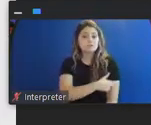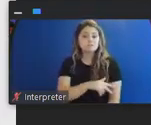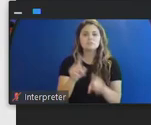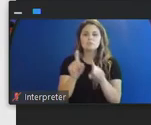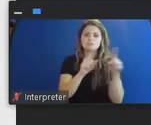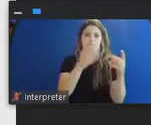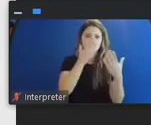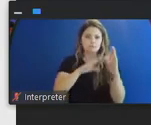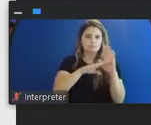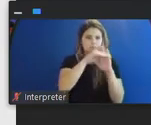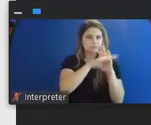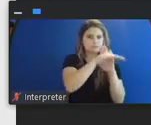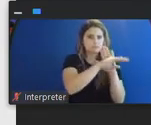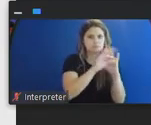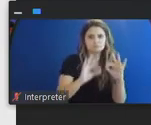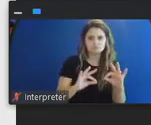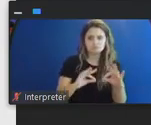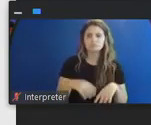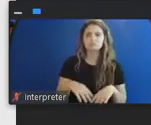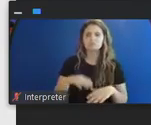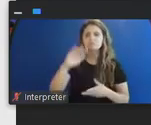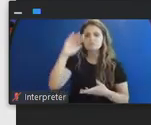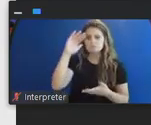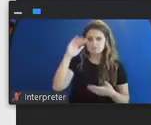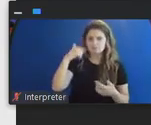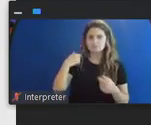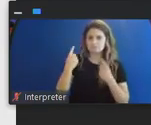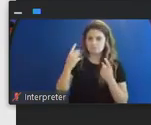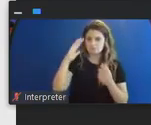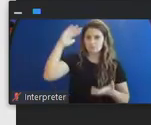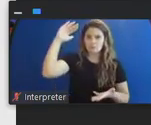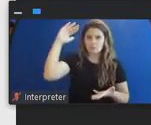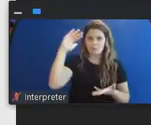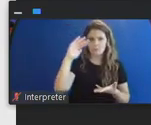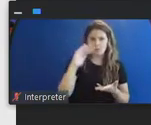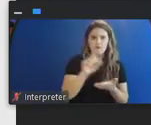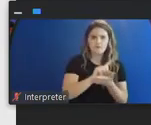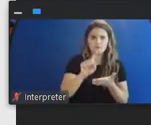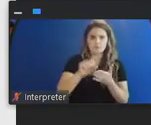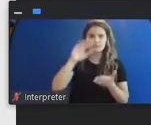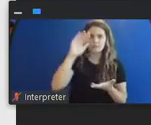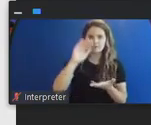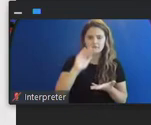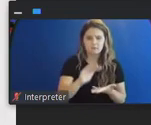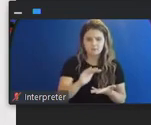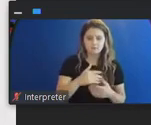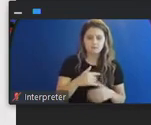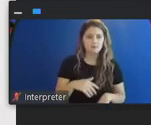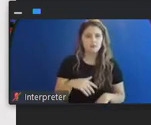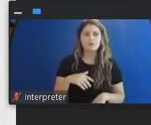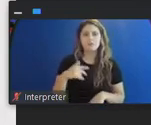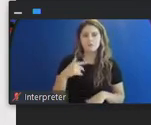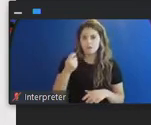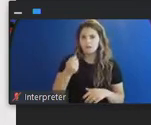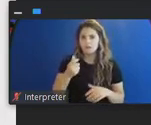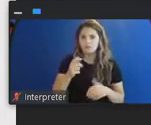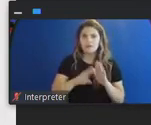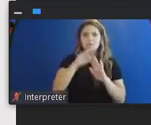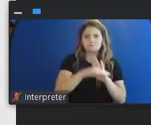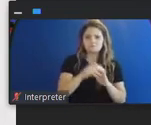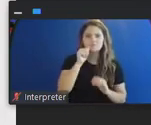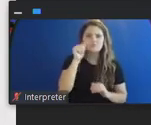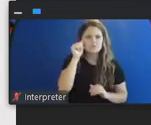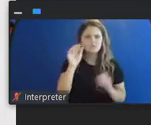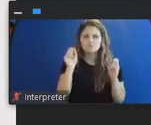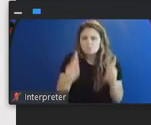good trend, down significantly week over week. A little bump yesterday, which is